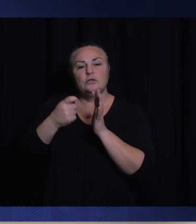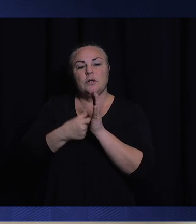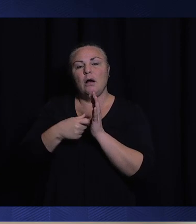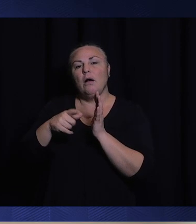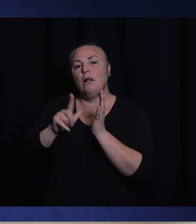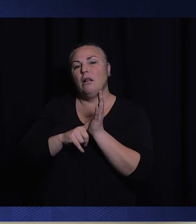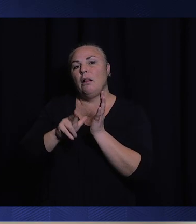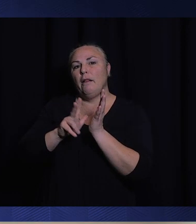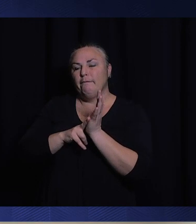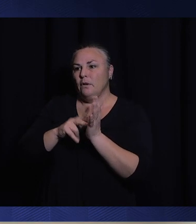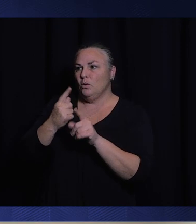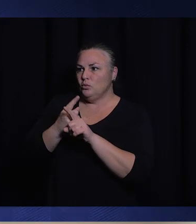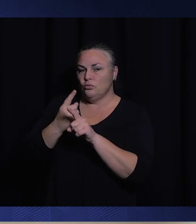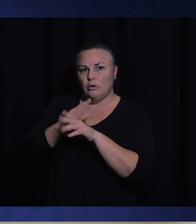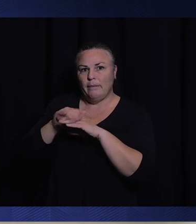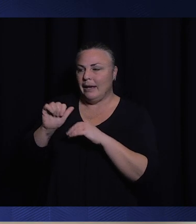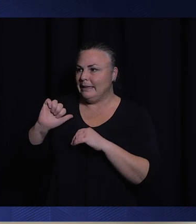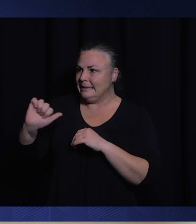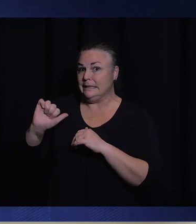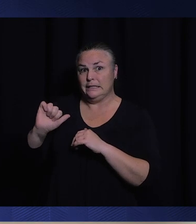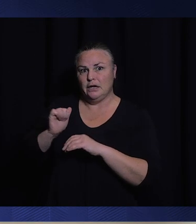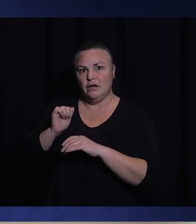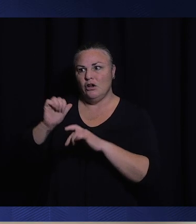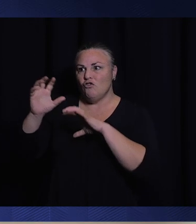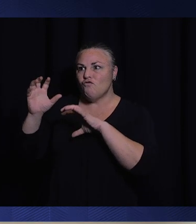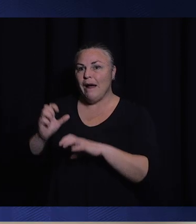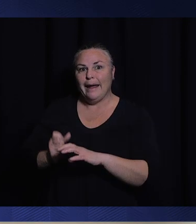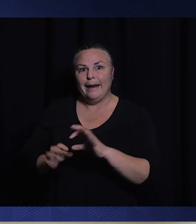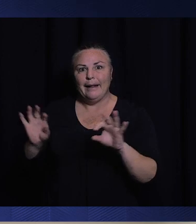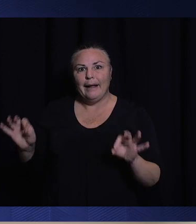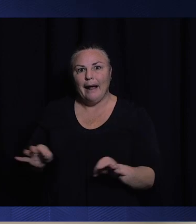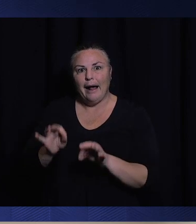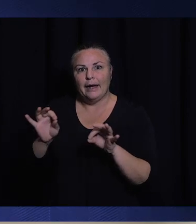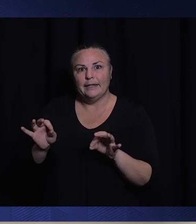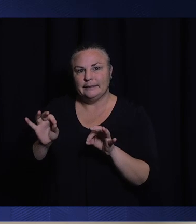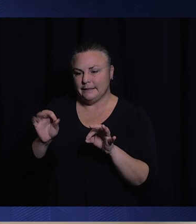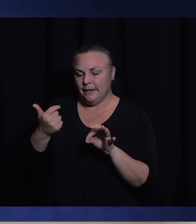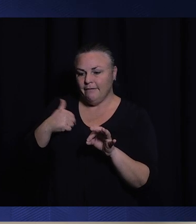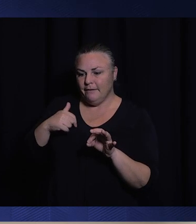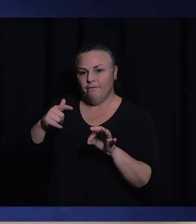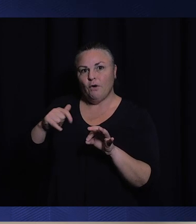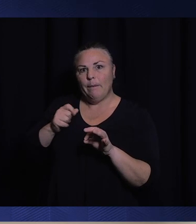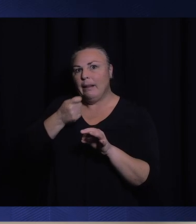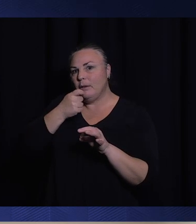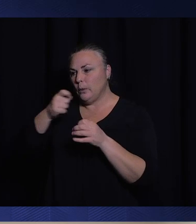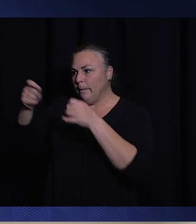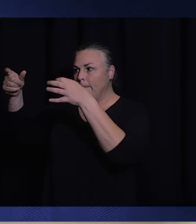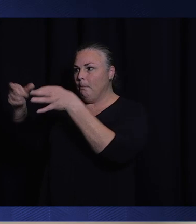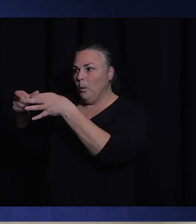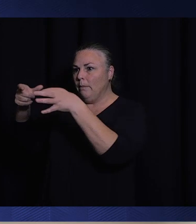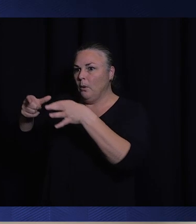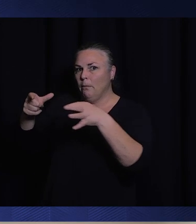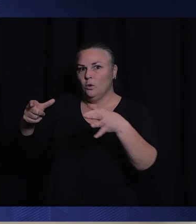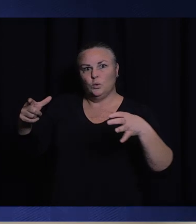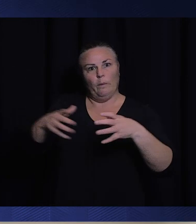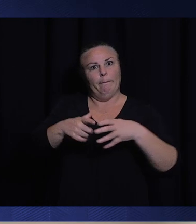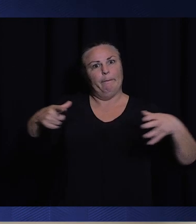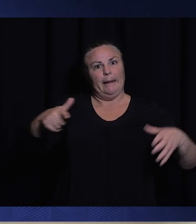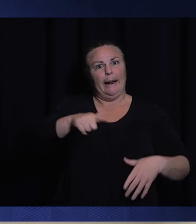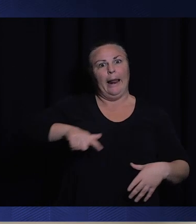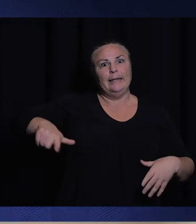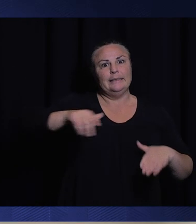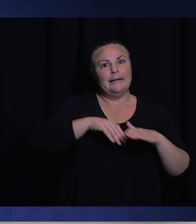here, we have developed at Monash University a water-sensitive design approach that aims to protect the